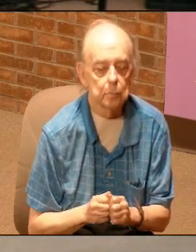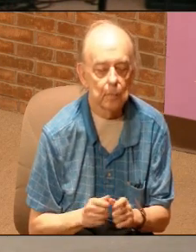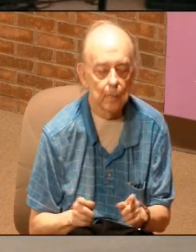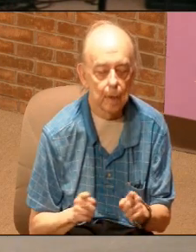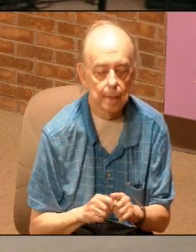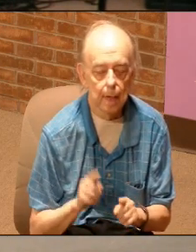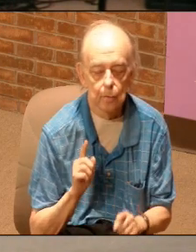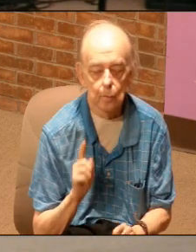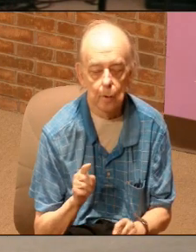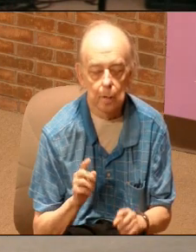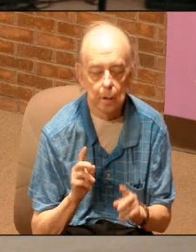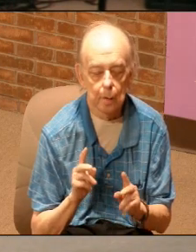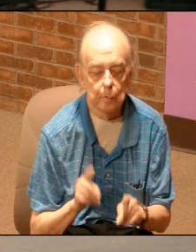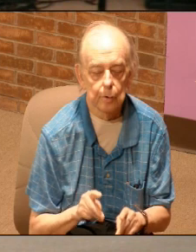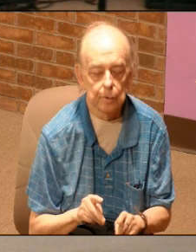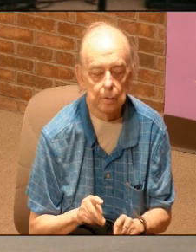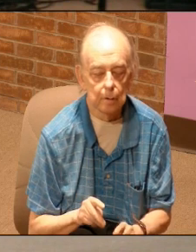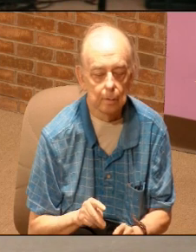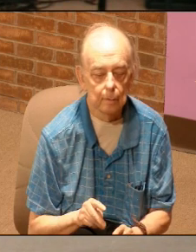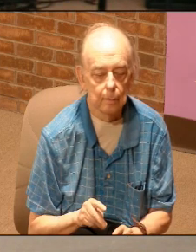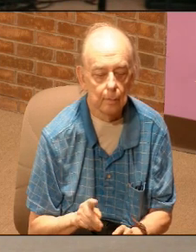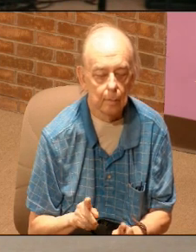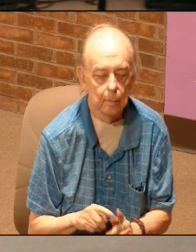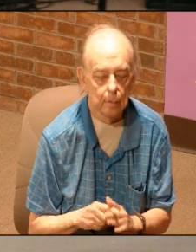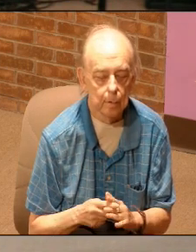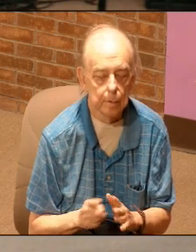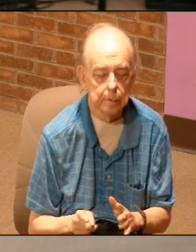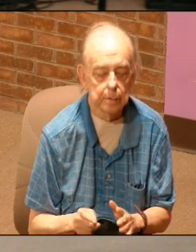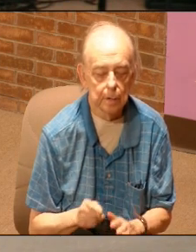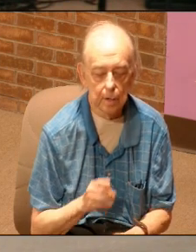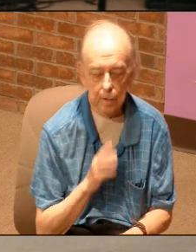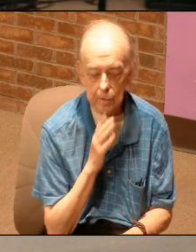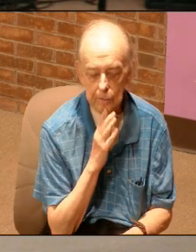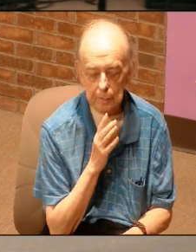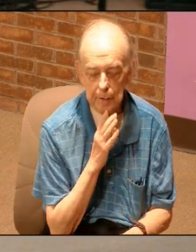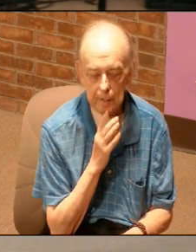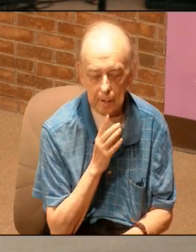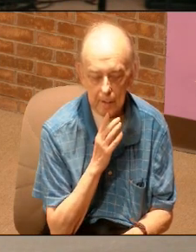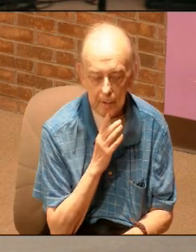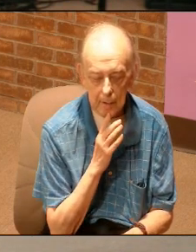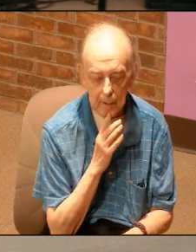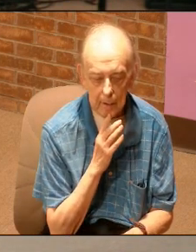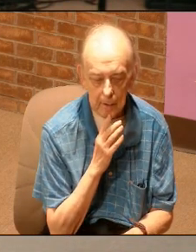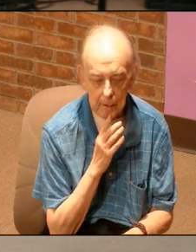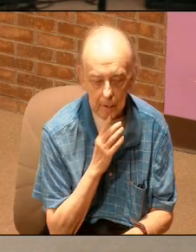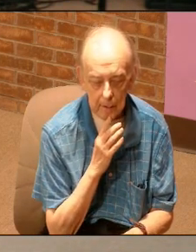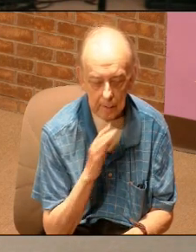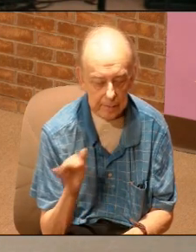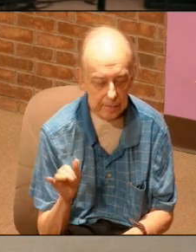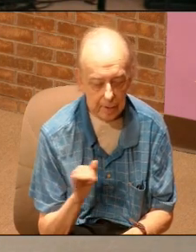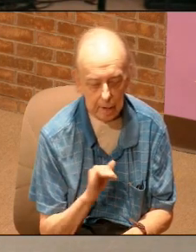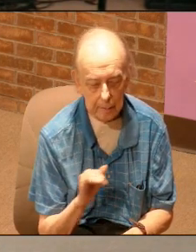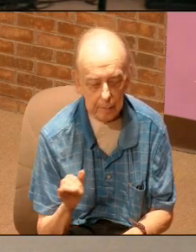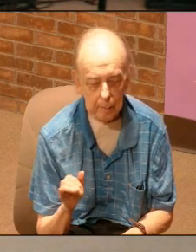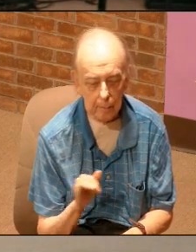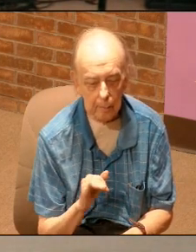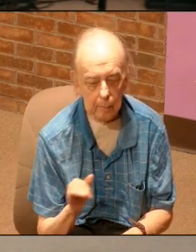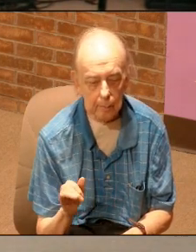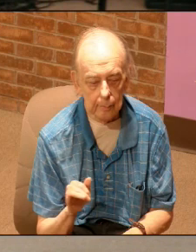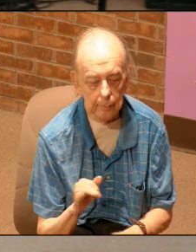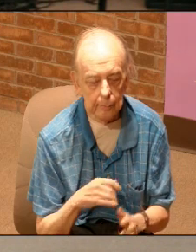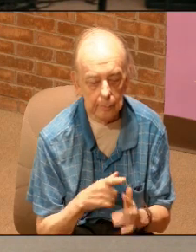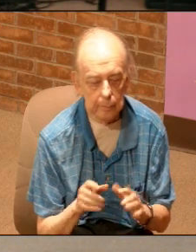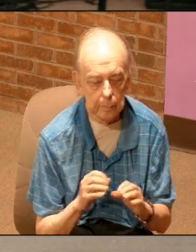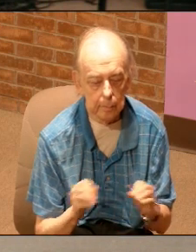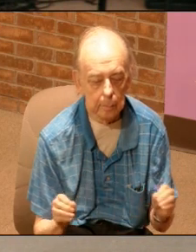as one people and they began to speak the same,